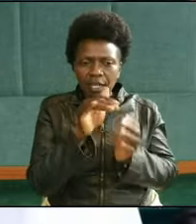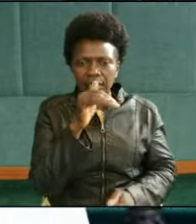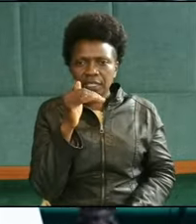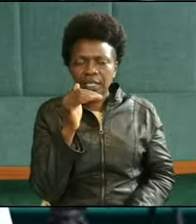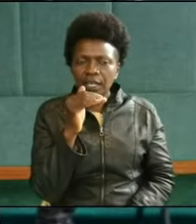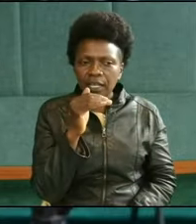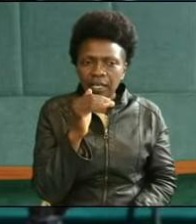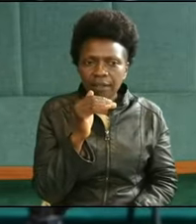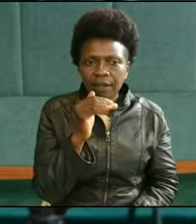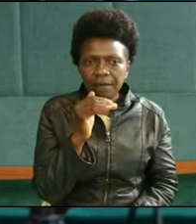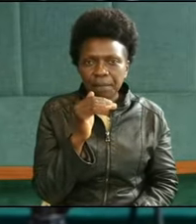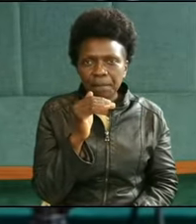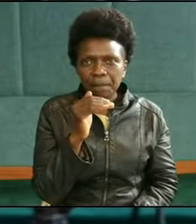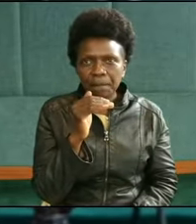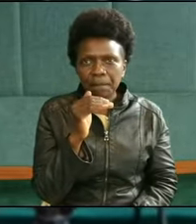asking.